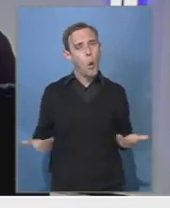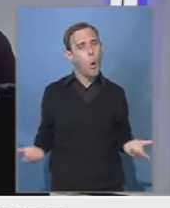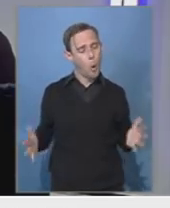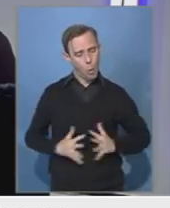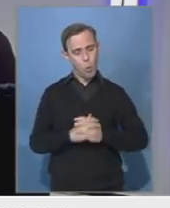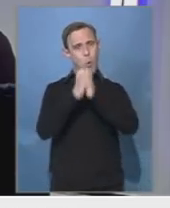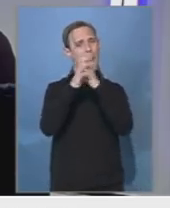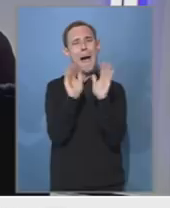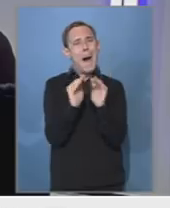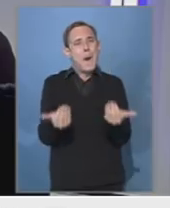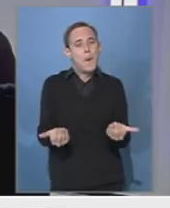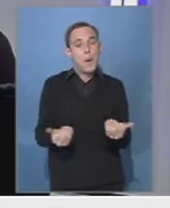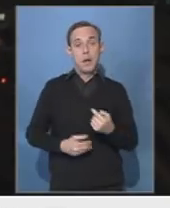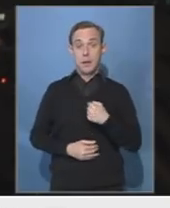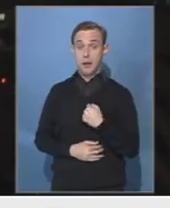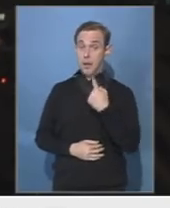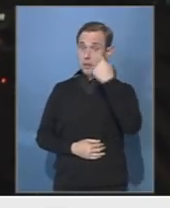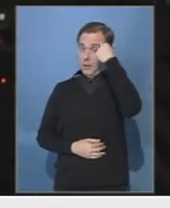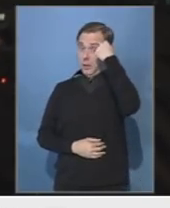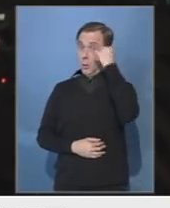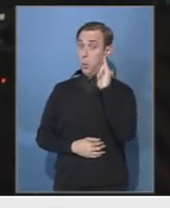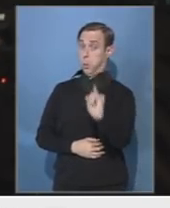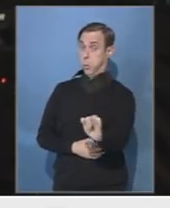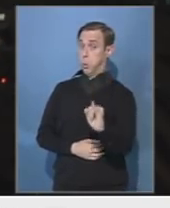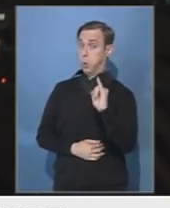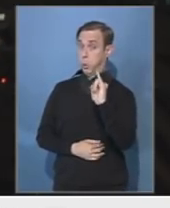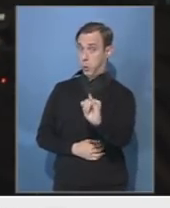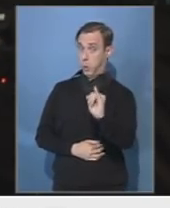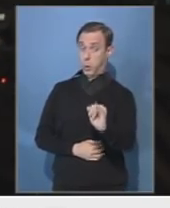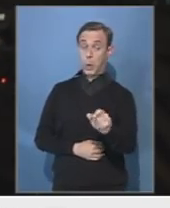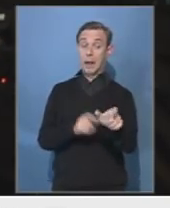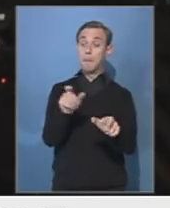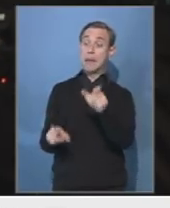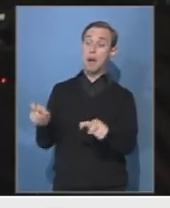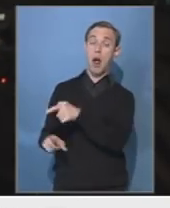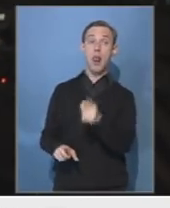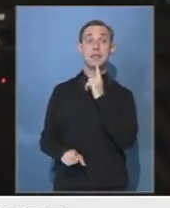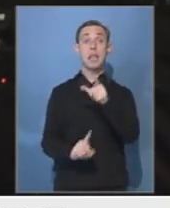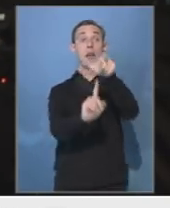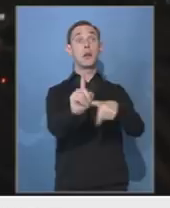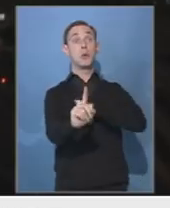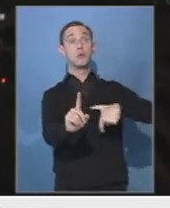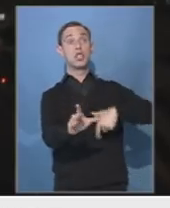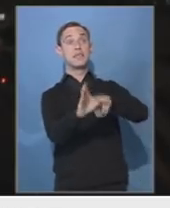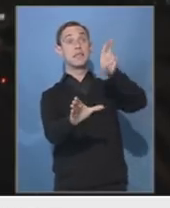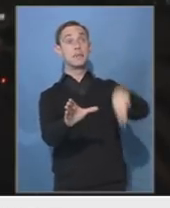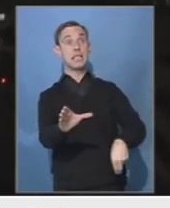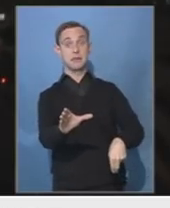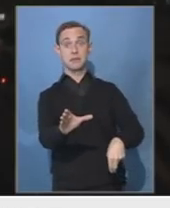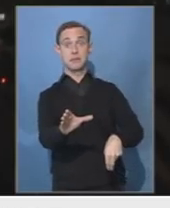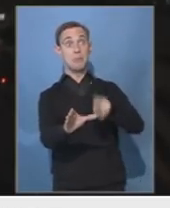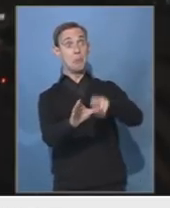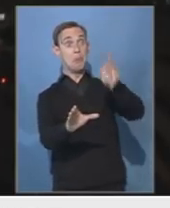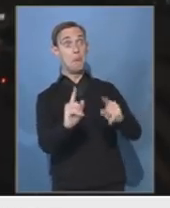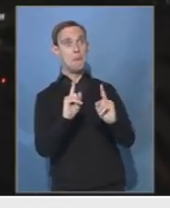I think it would be a very, very bad thing, and it would send out a very, very bad signal. First of all, to the markets, to